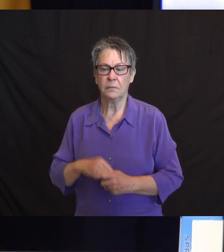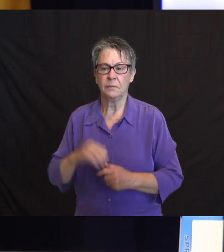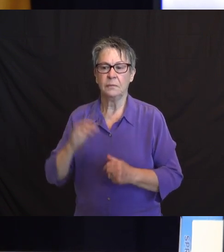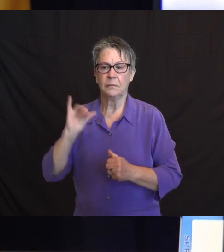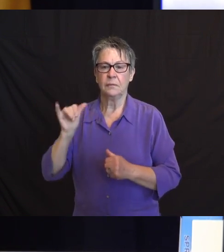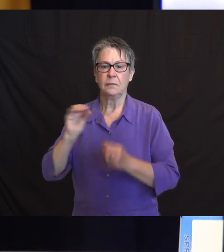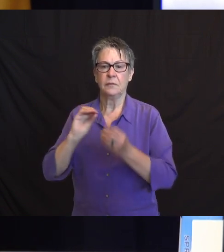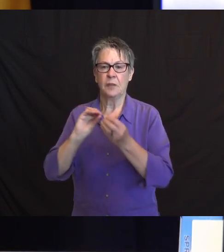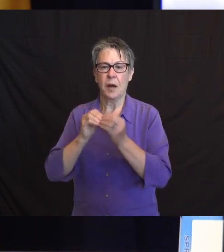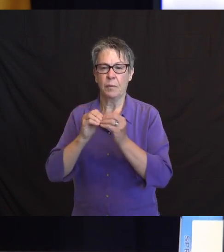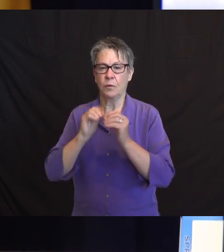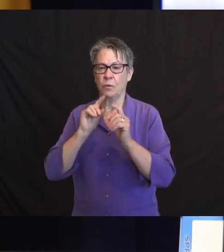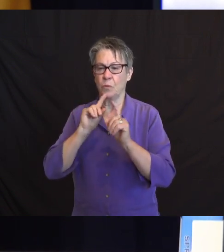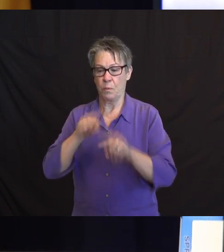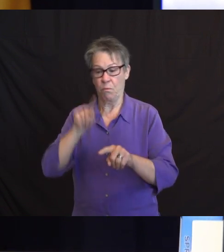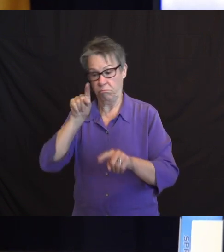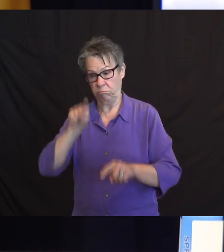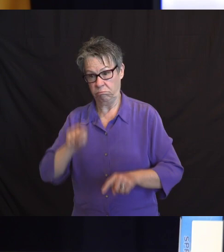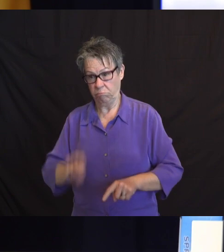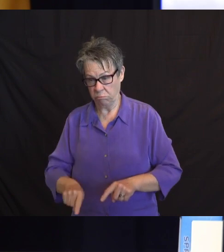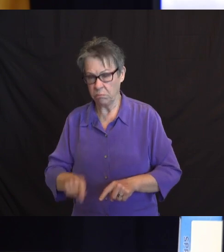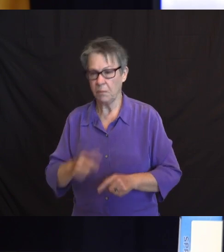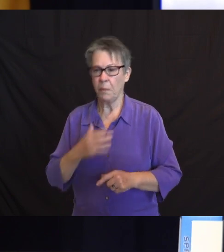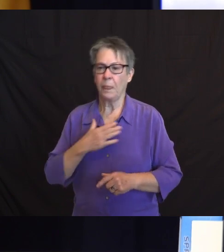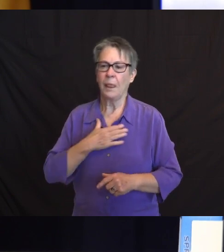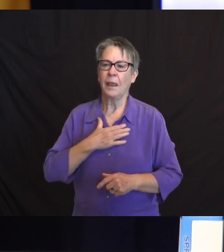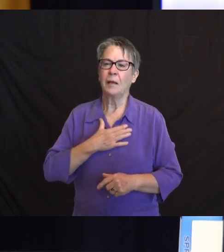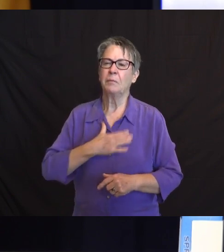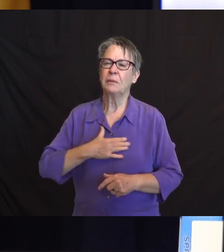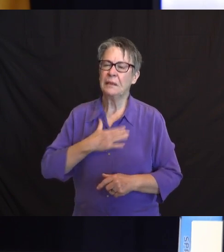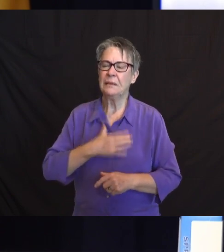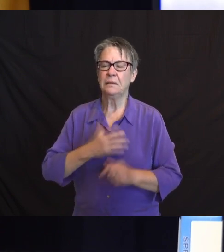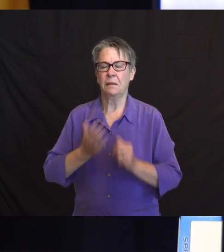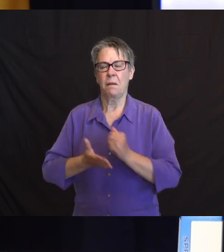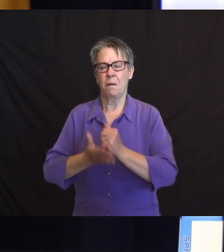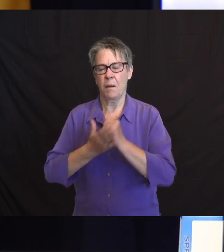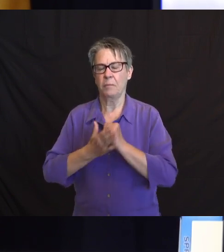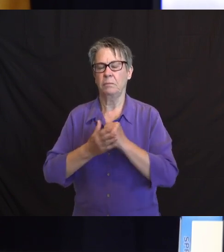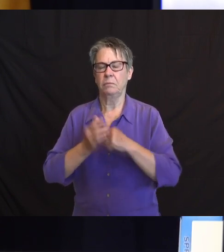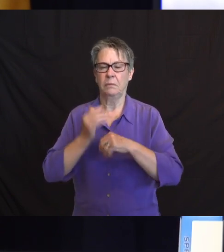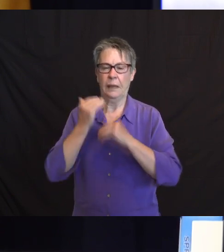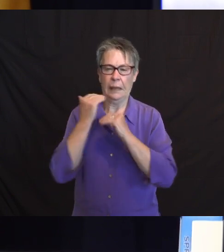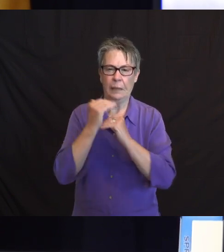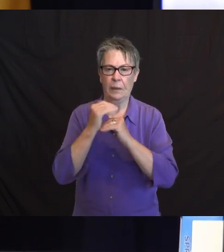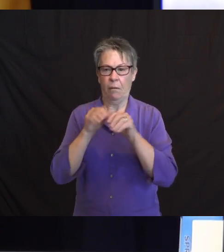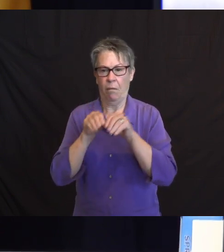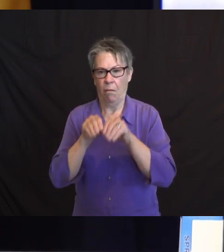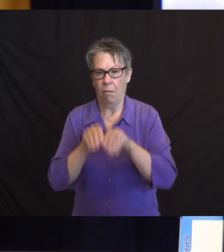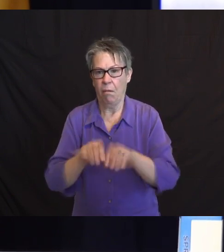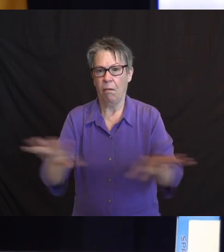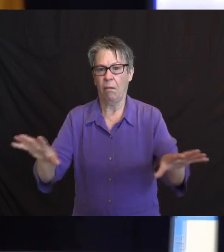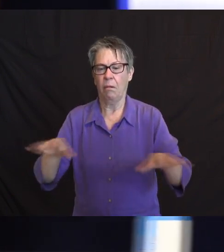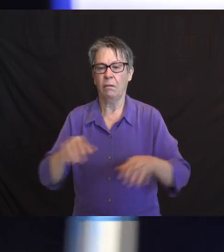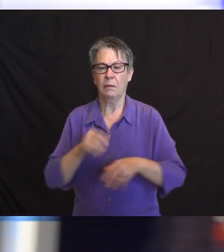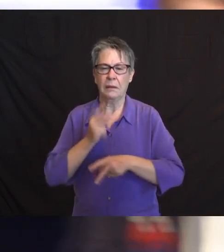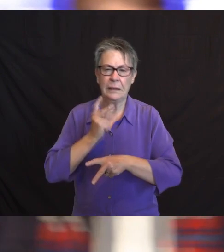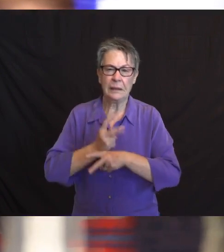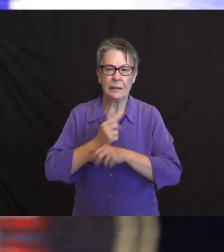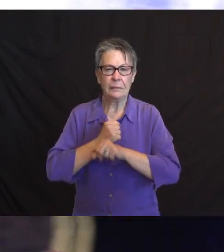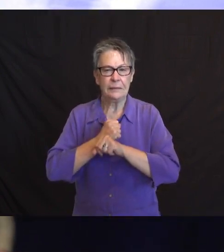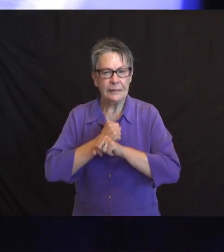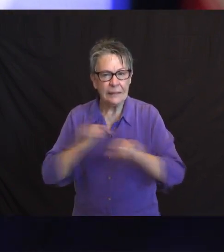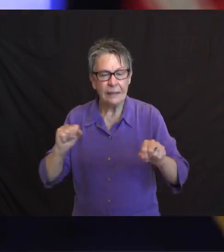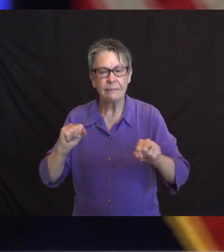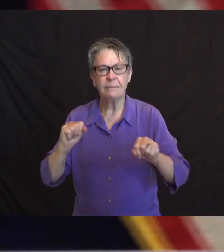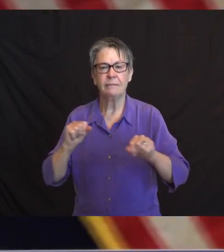continue to take precautions to limit the spread of COVID-19. Stay connected, Stay safe and stay healthy. Thank you.